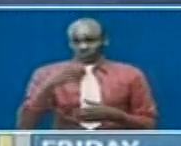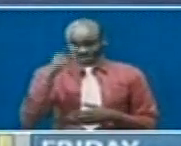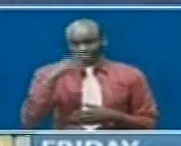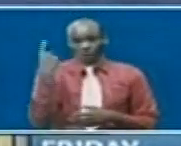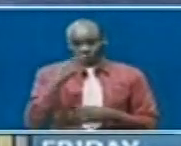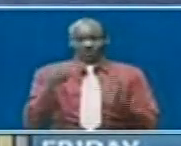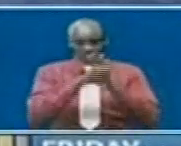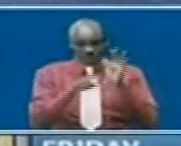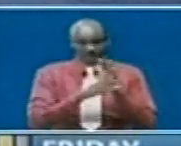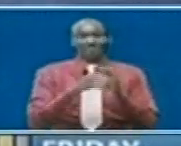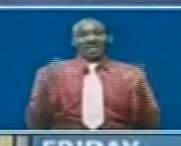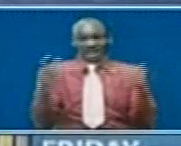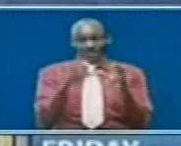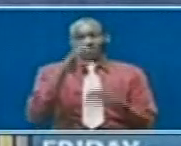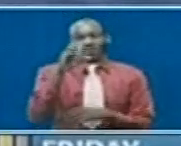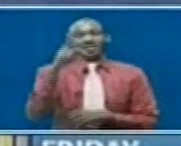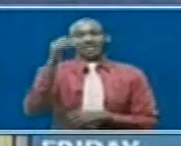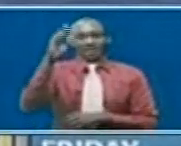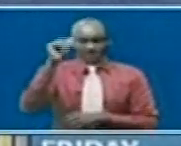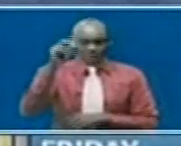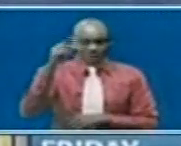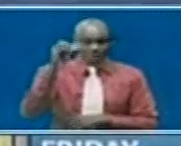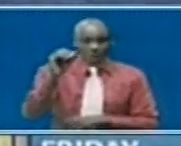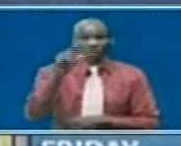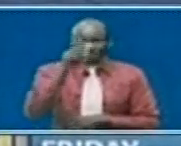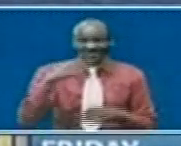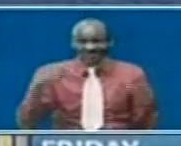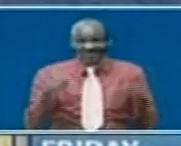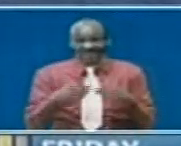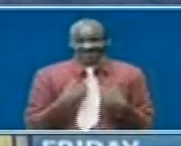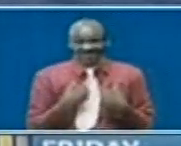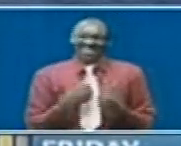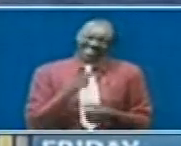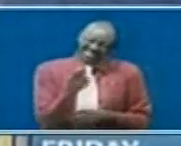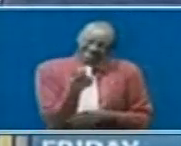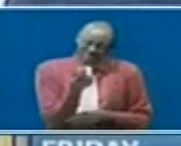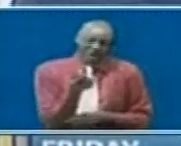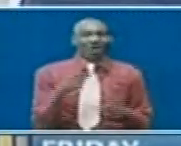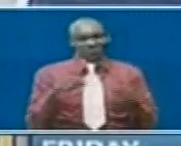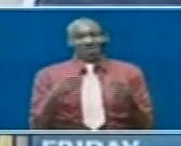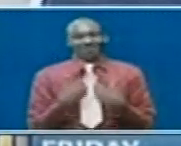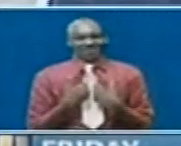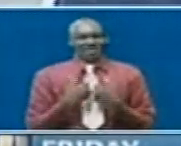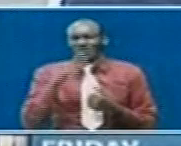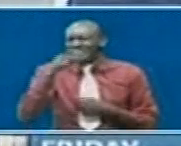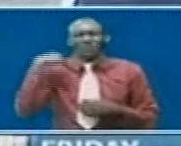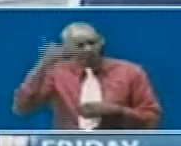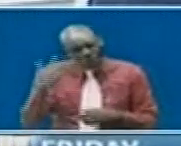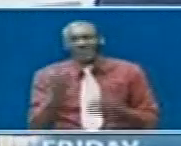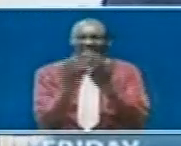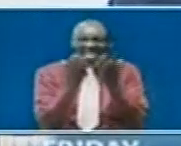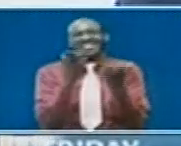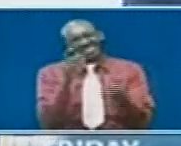Club Kiboko. Welcome to the show. Thank you. Are you nervous? Yeah, a little bit. A little bit, but you've been doing this for a while